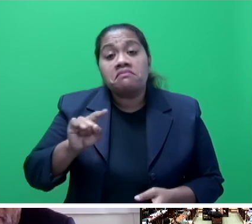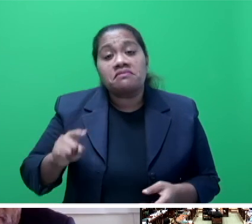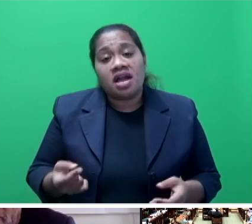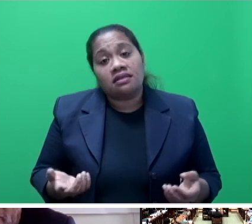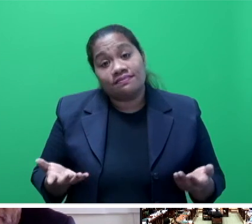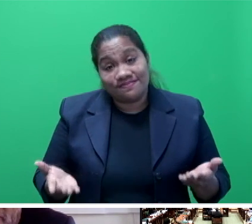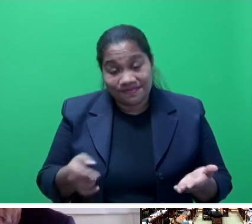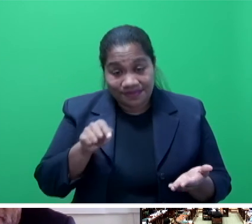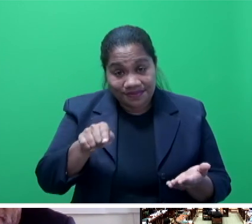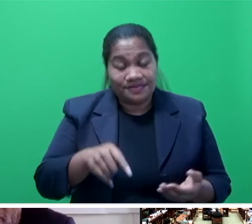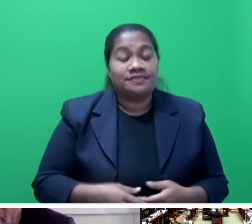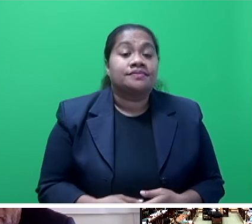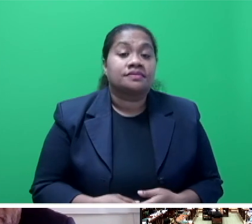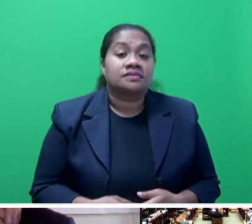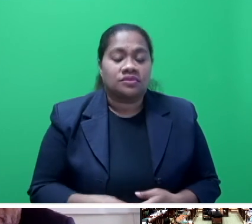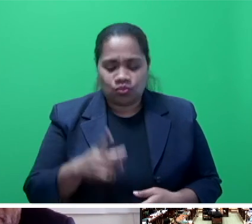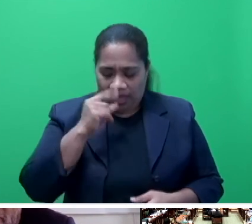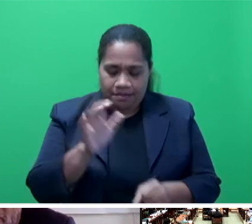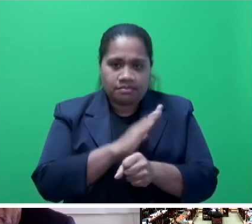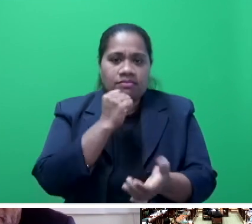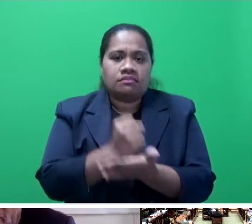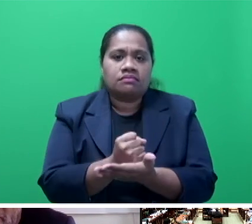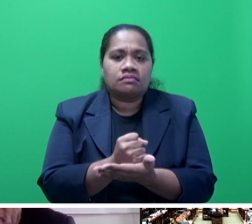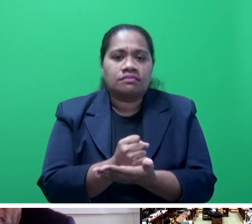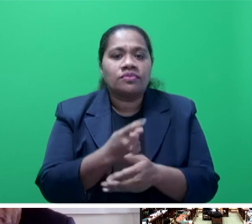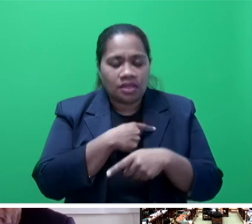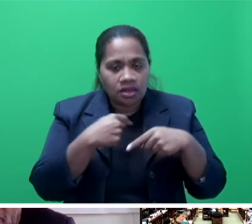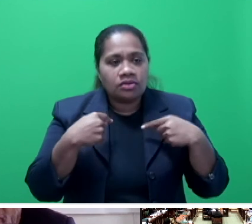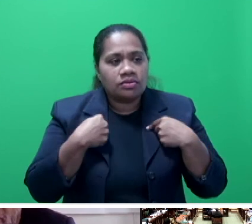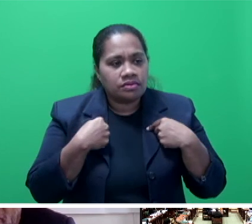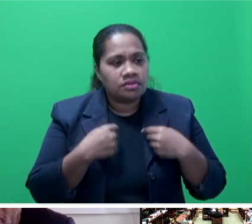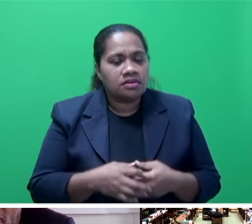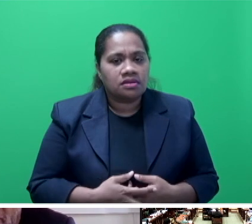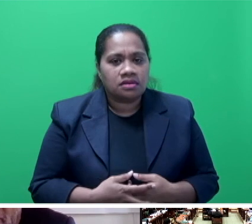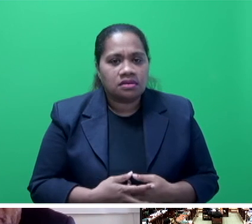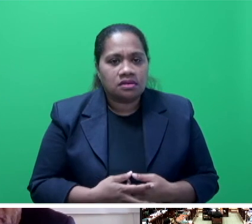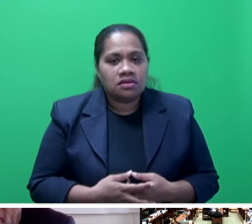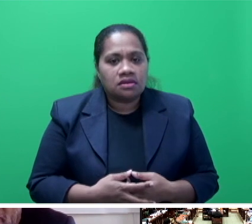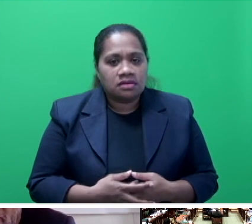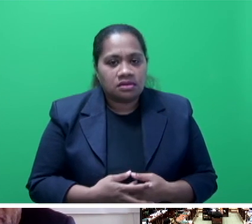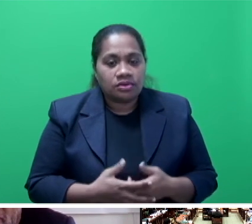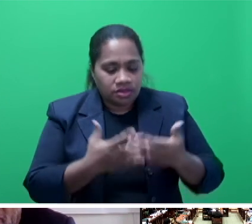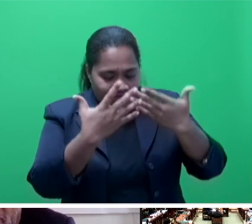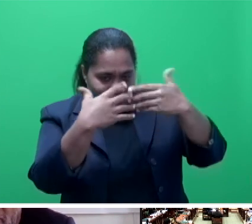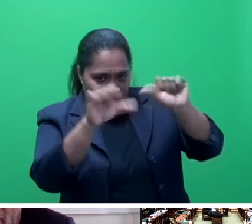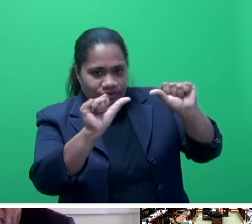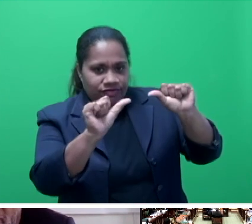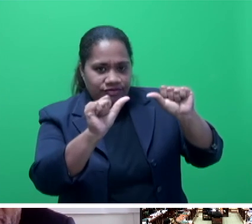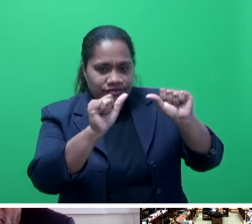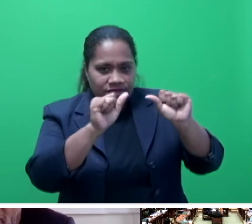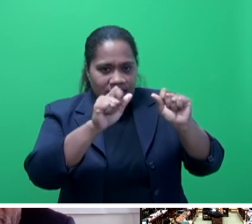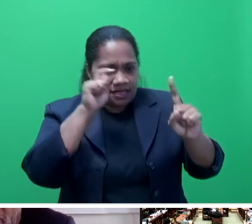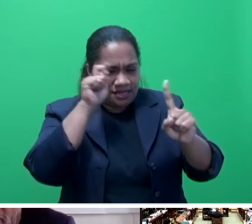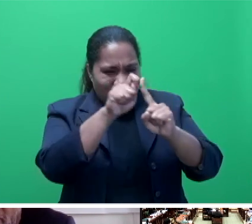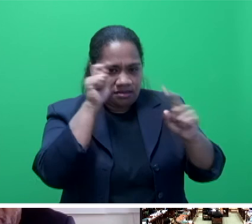have made sure that we are looking at being able to achieve the target that has to be